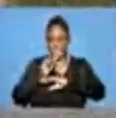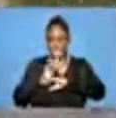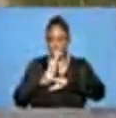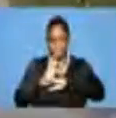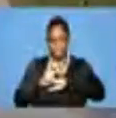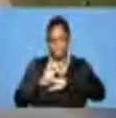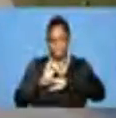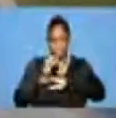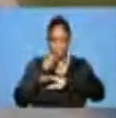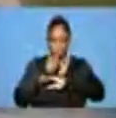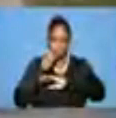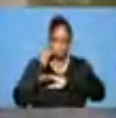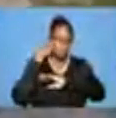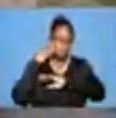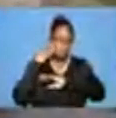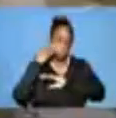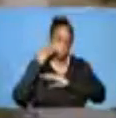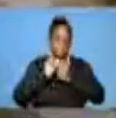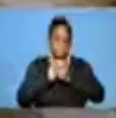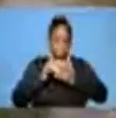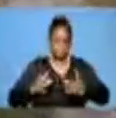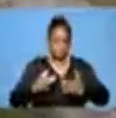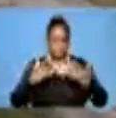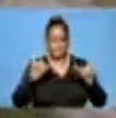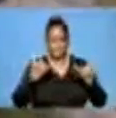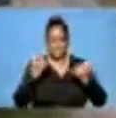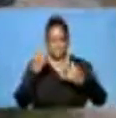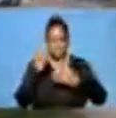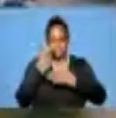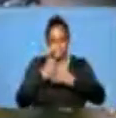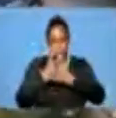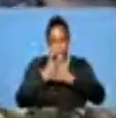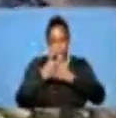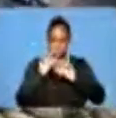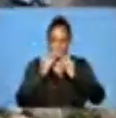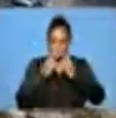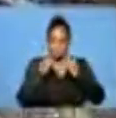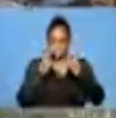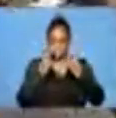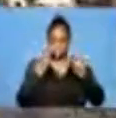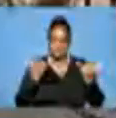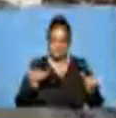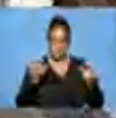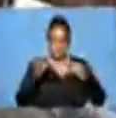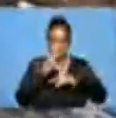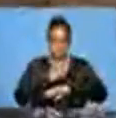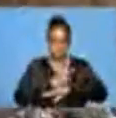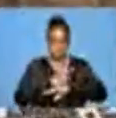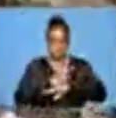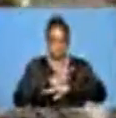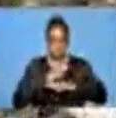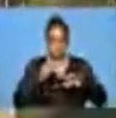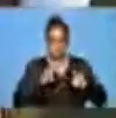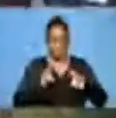damaged by Hurricane Dorian, Phase 2 is nearing. Chairman of the Disaster Reconstruction Authority, Alex Storr,